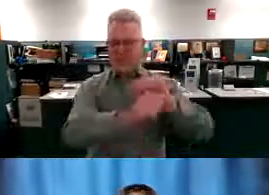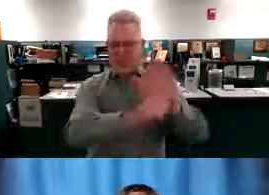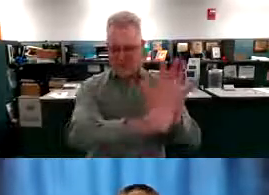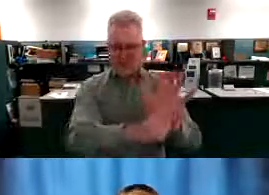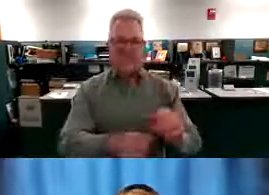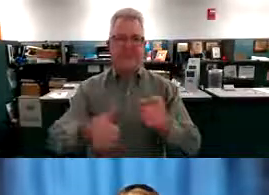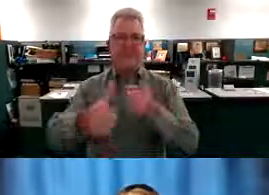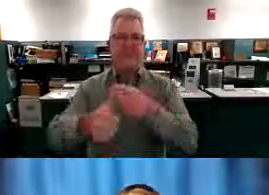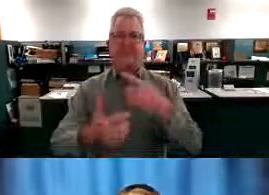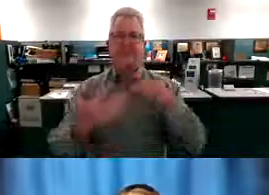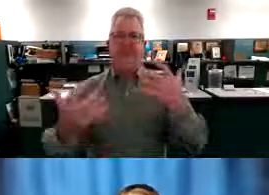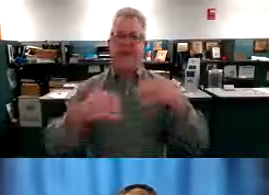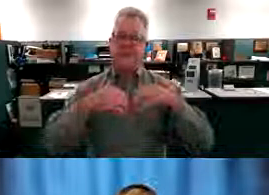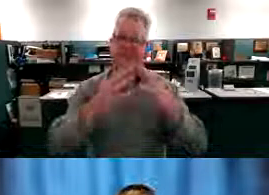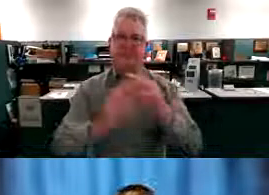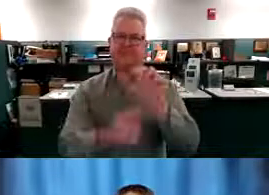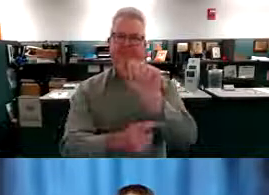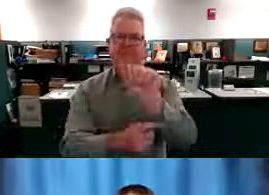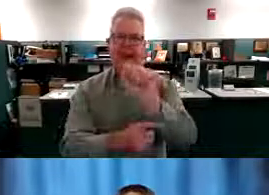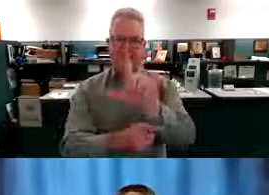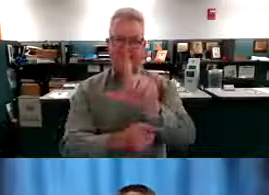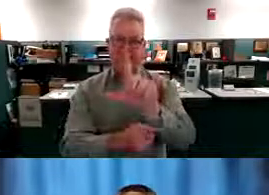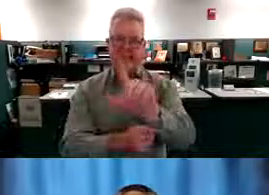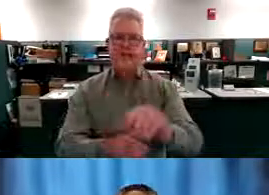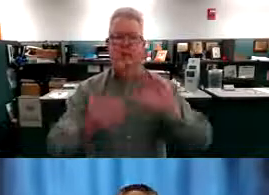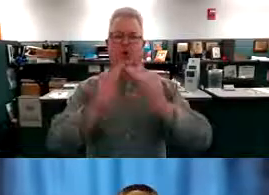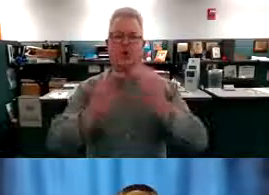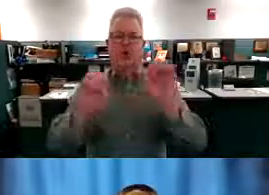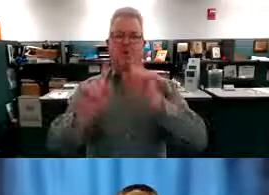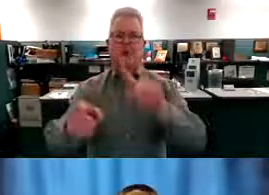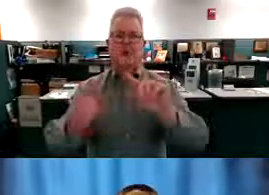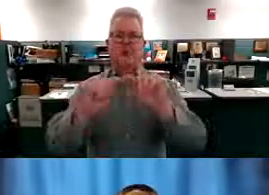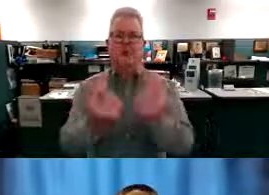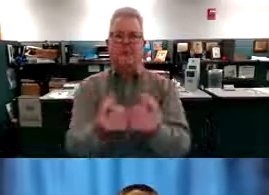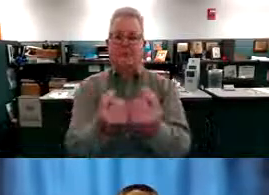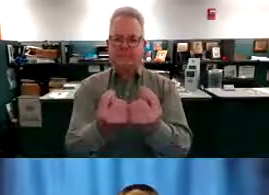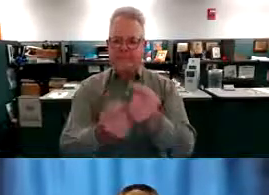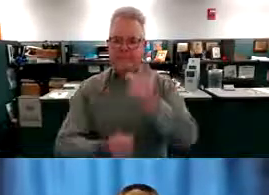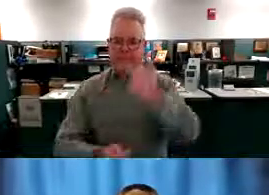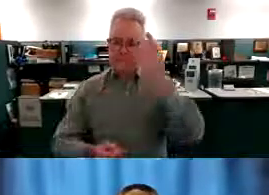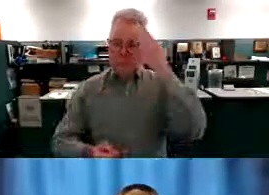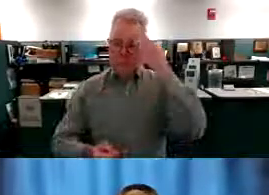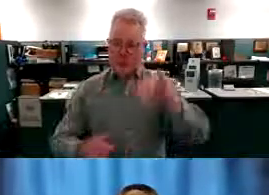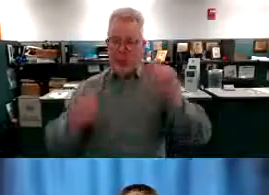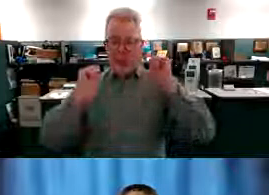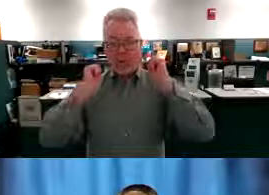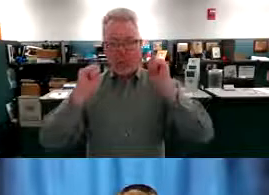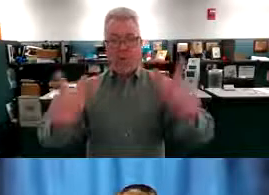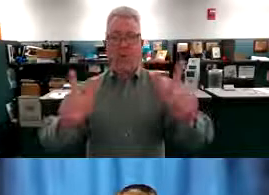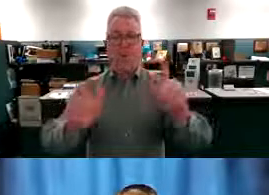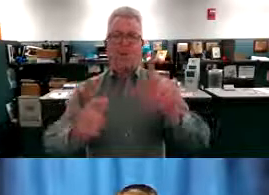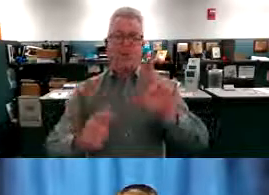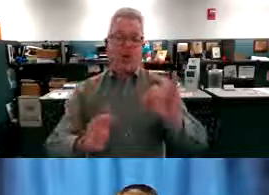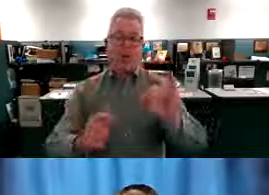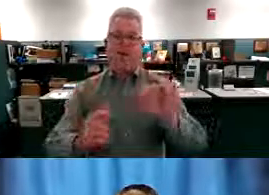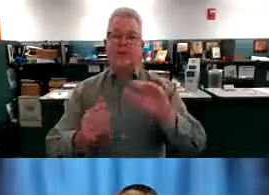continuing. They're in the parking lot due to COVID. We want to establish an ASL community emergency response team.